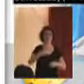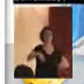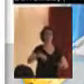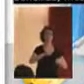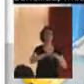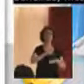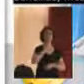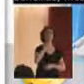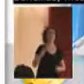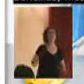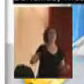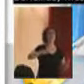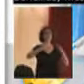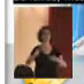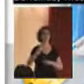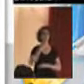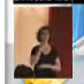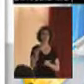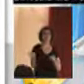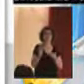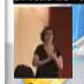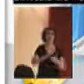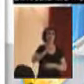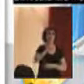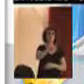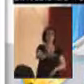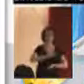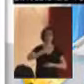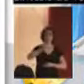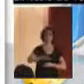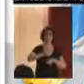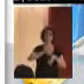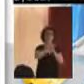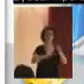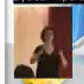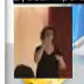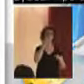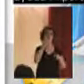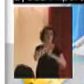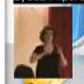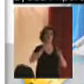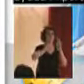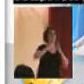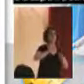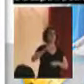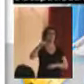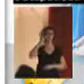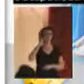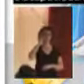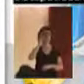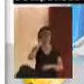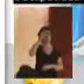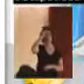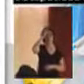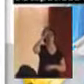with mobility problems not only cannot